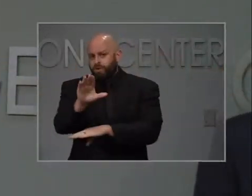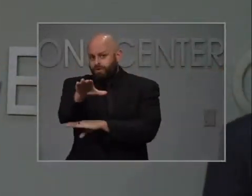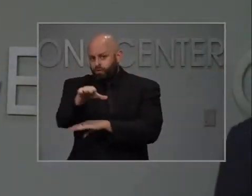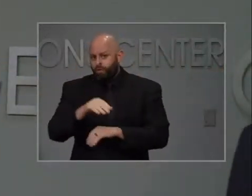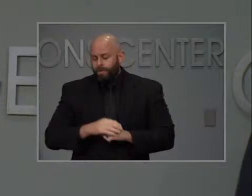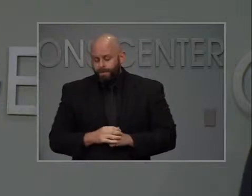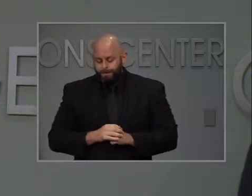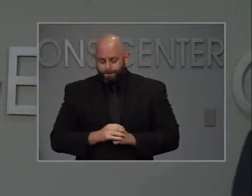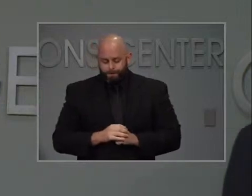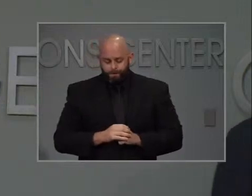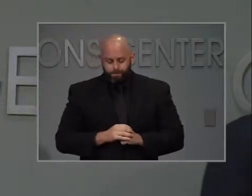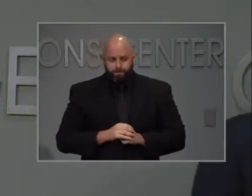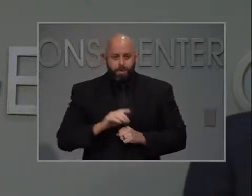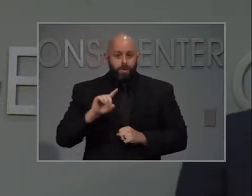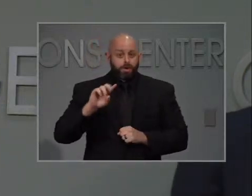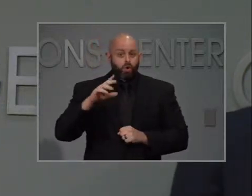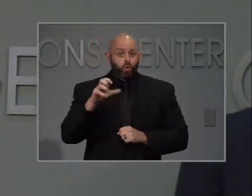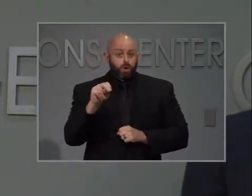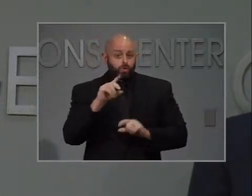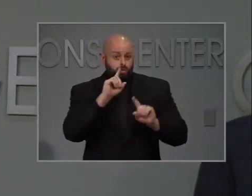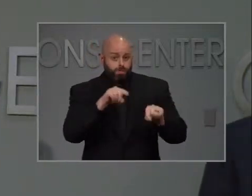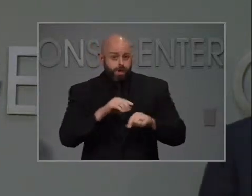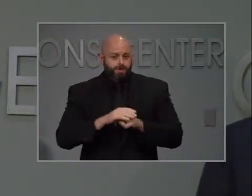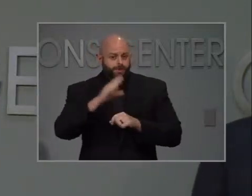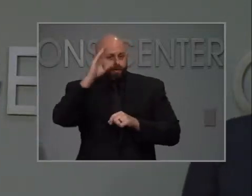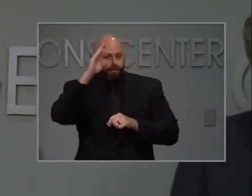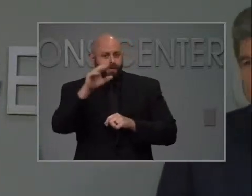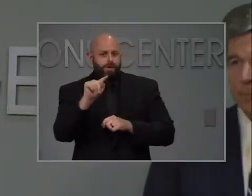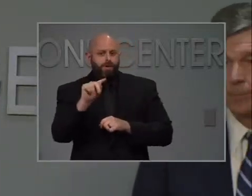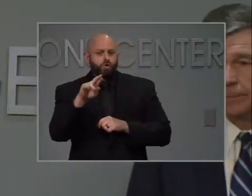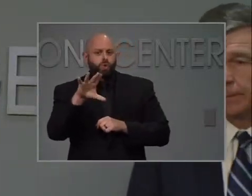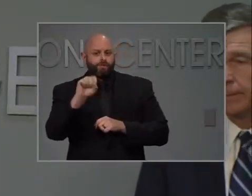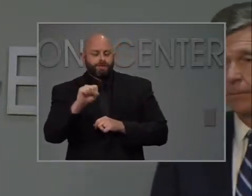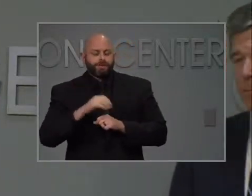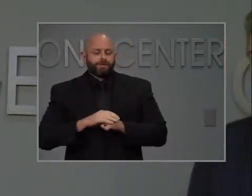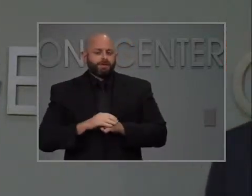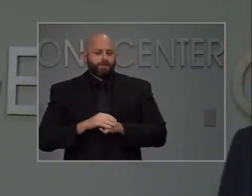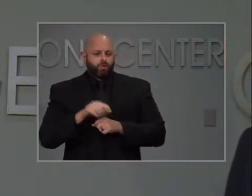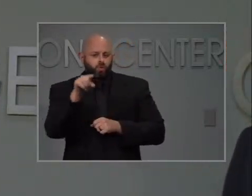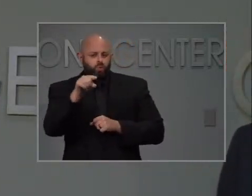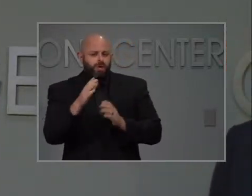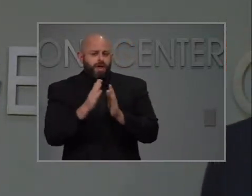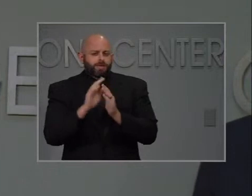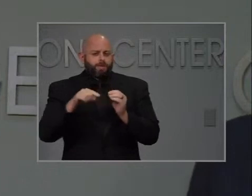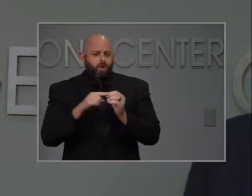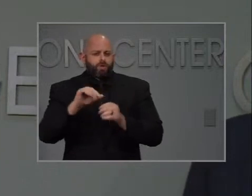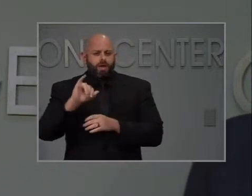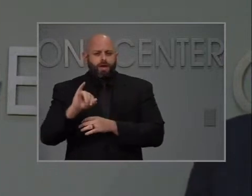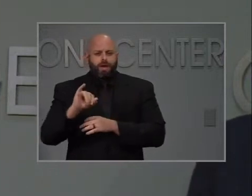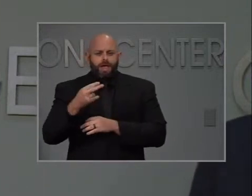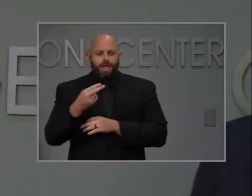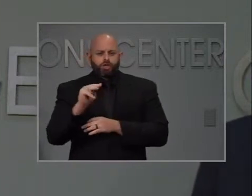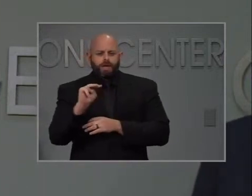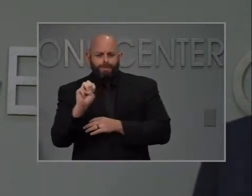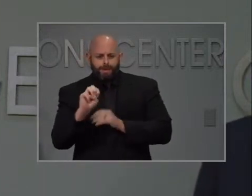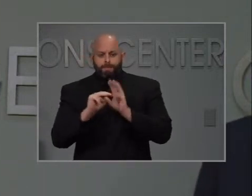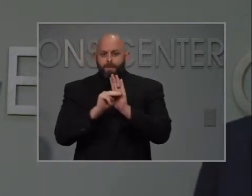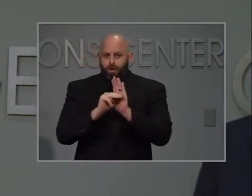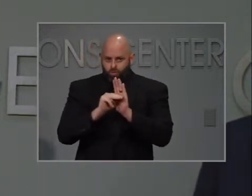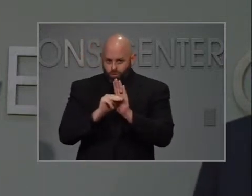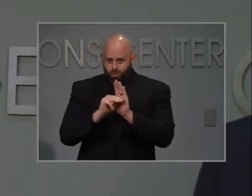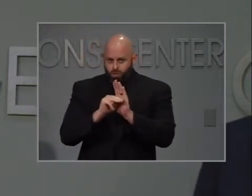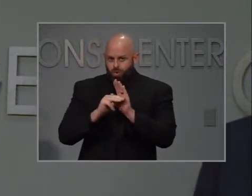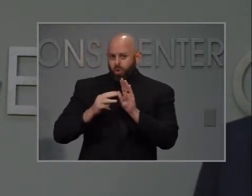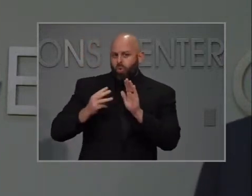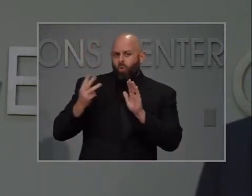And hi, Travis. To address the issue related to the IHME model, the University of Washington model,